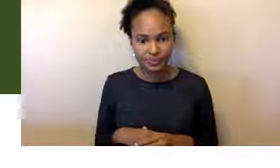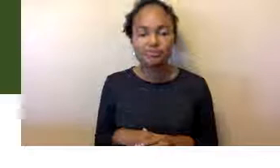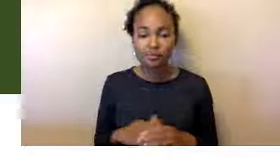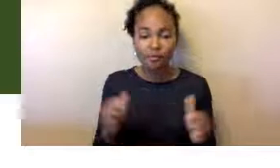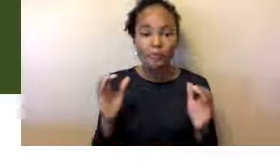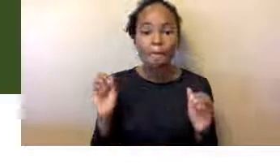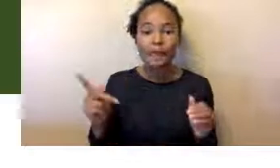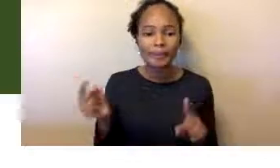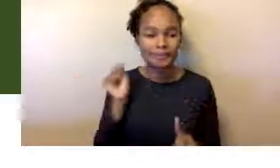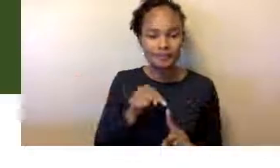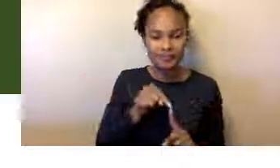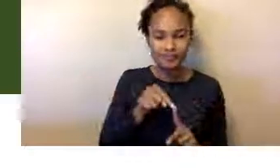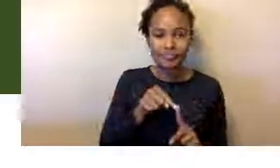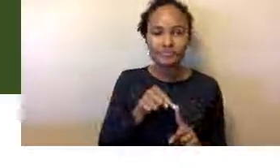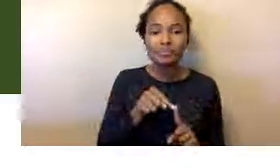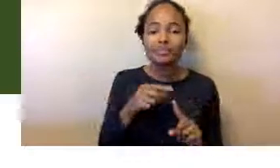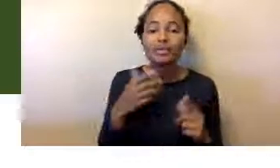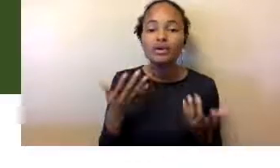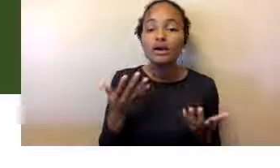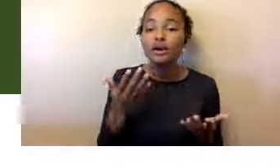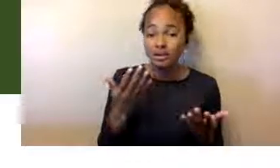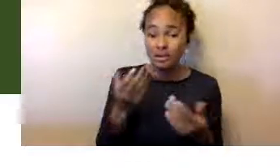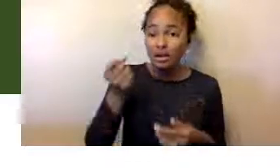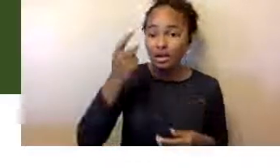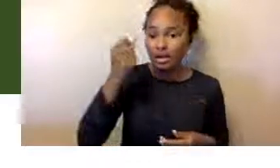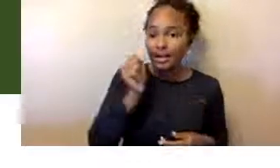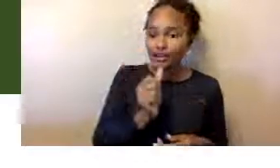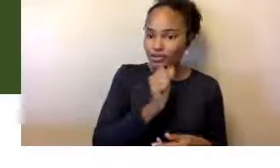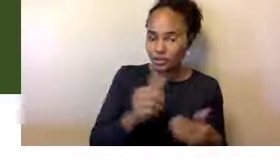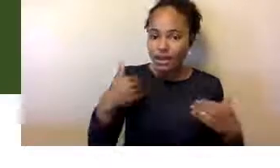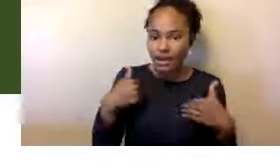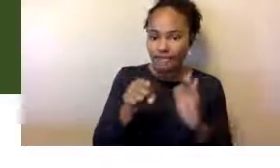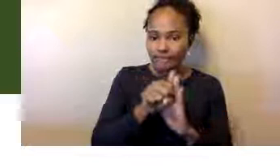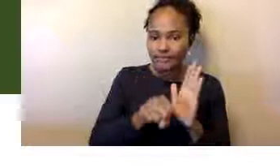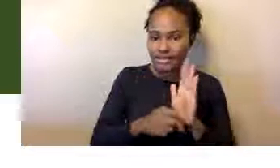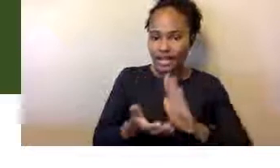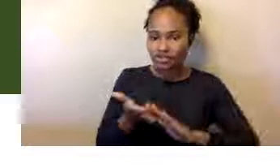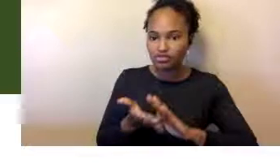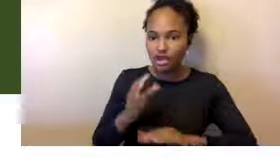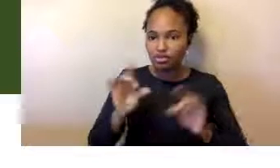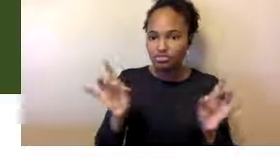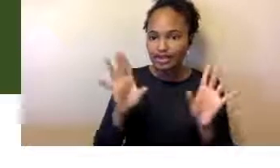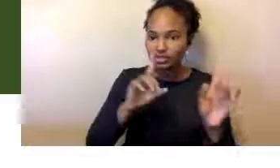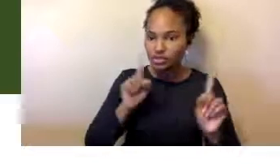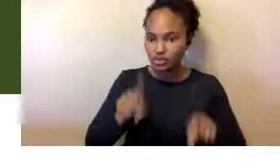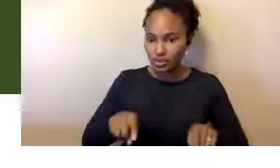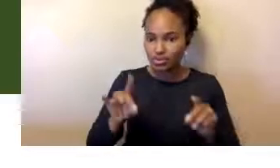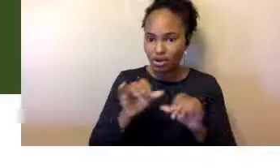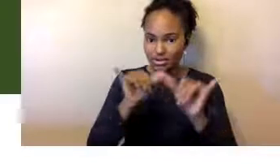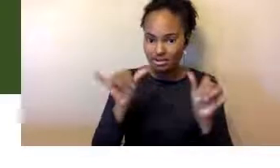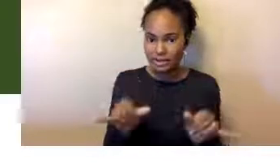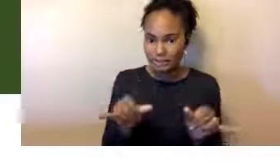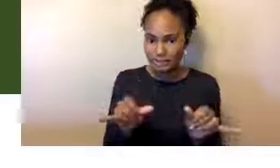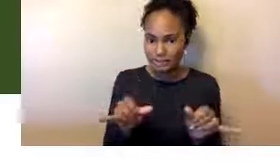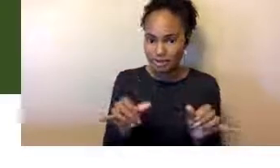So even though Arizona has a state-run crisis response system, a lot of